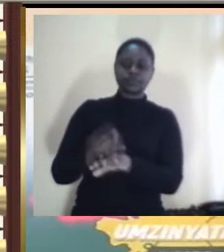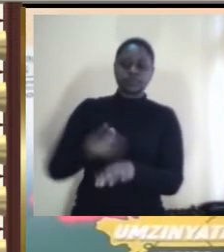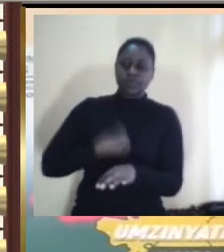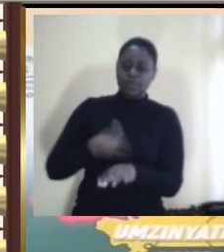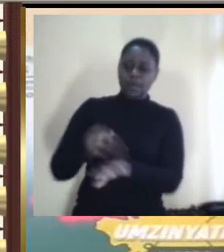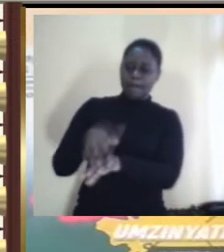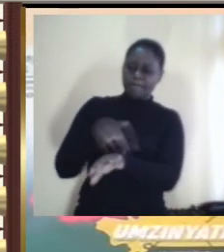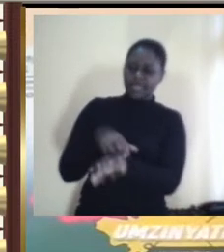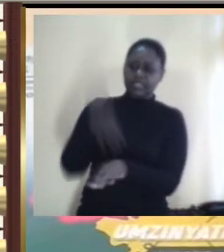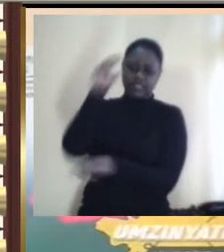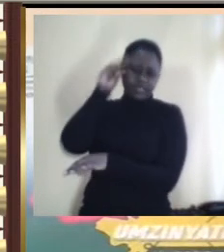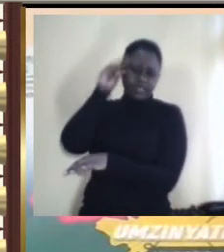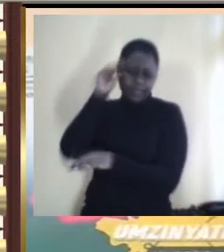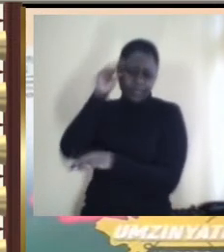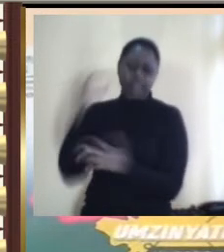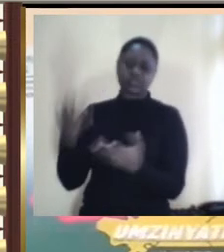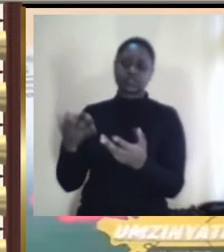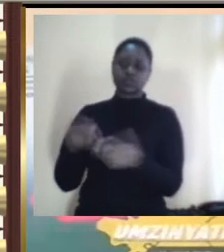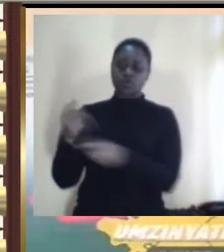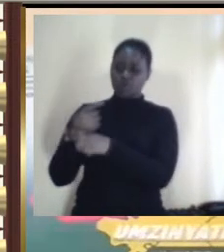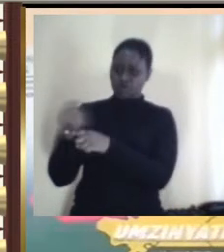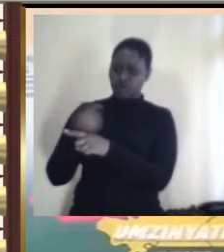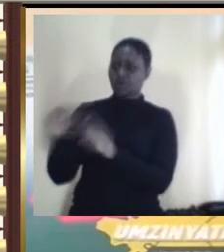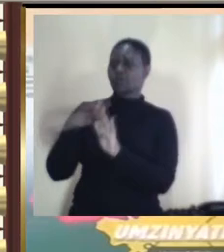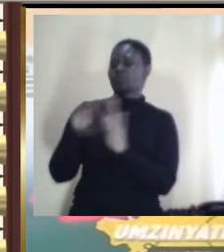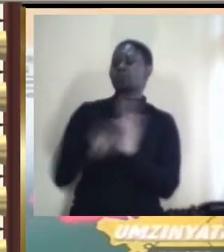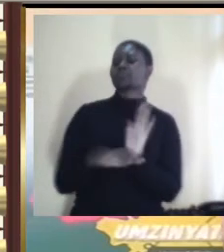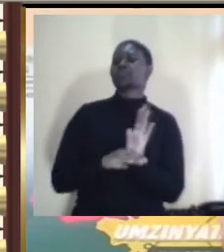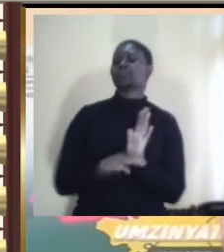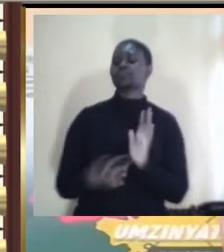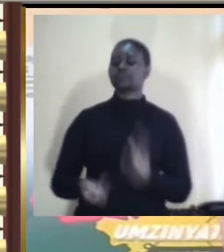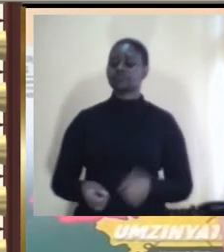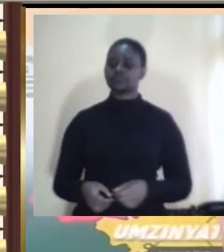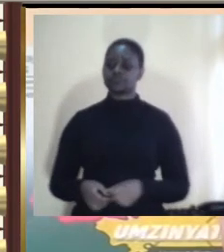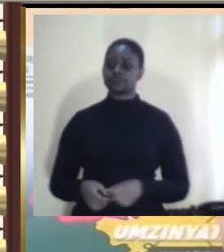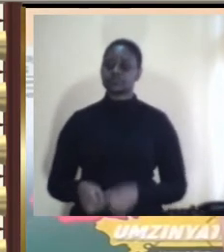farming experiential training program.